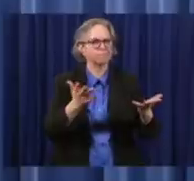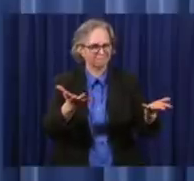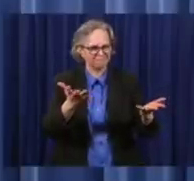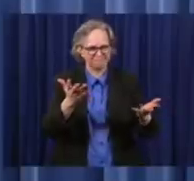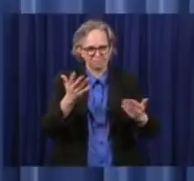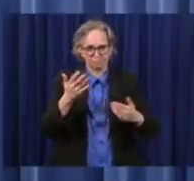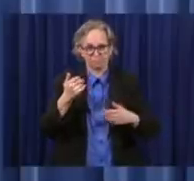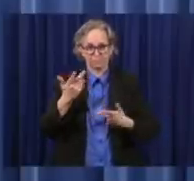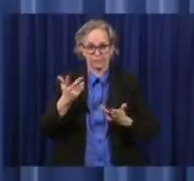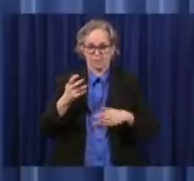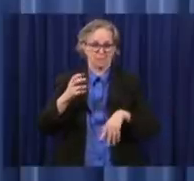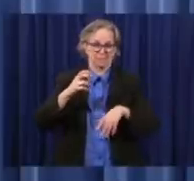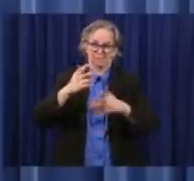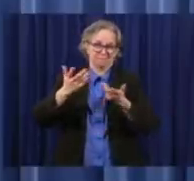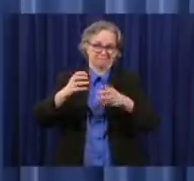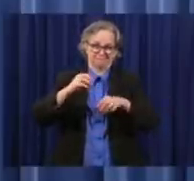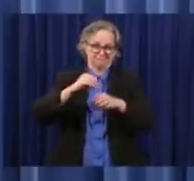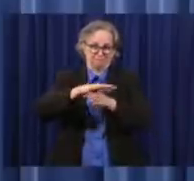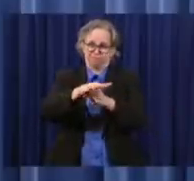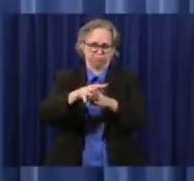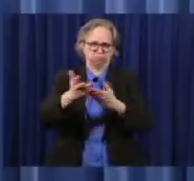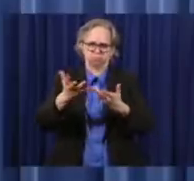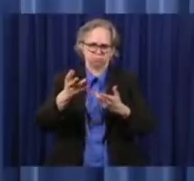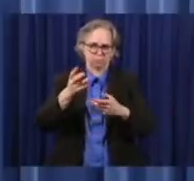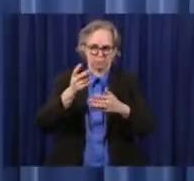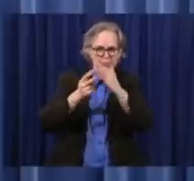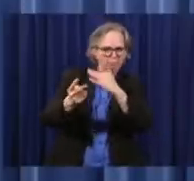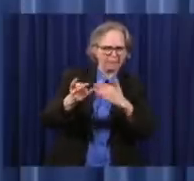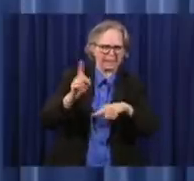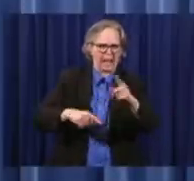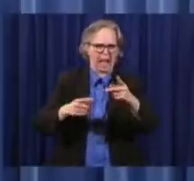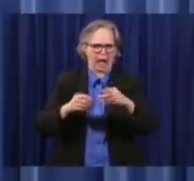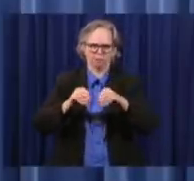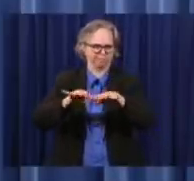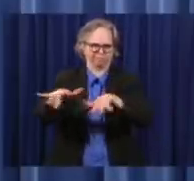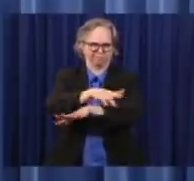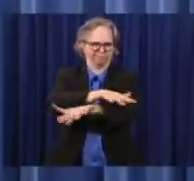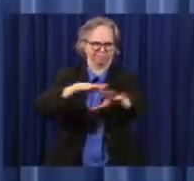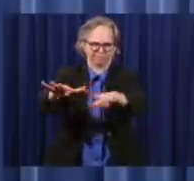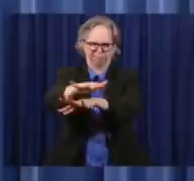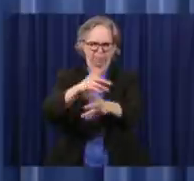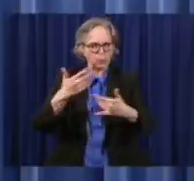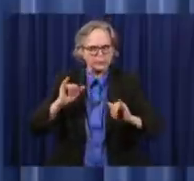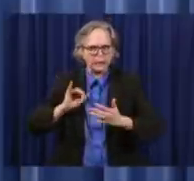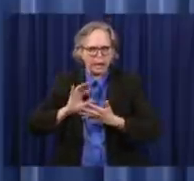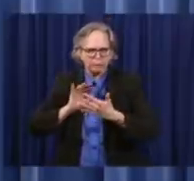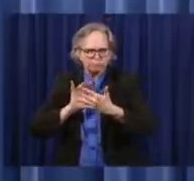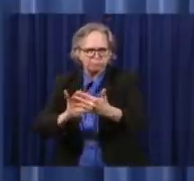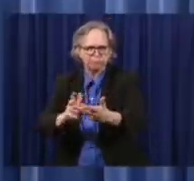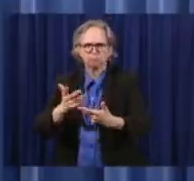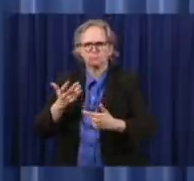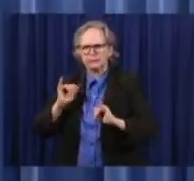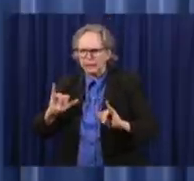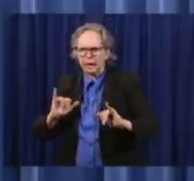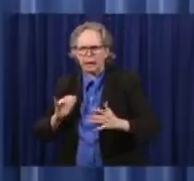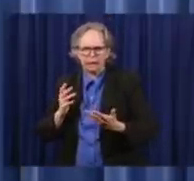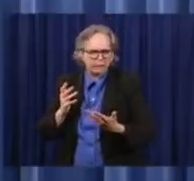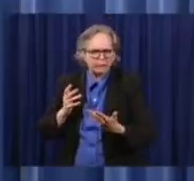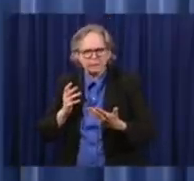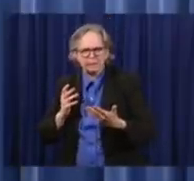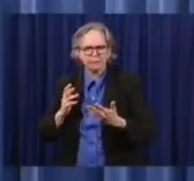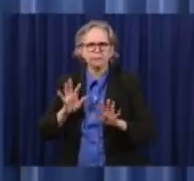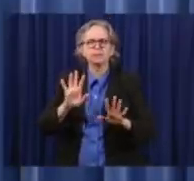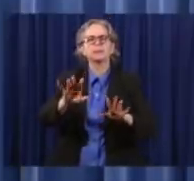exactly predictable, and we continue to learn new things every single day. So we started with things that